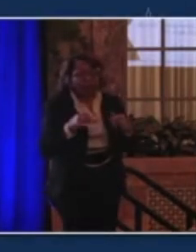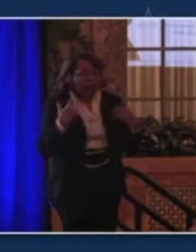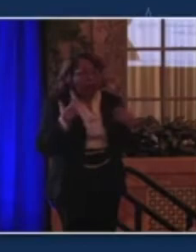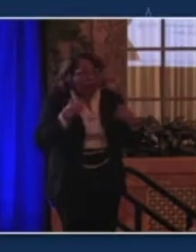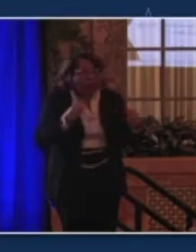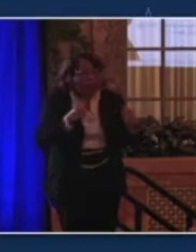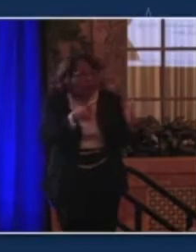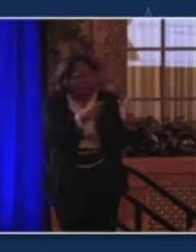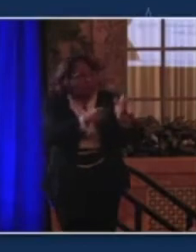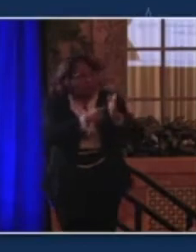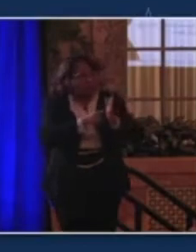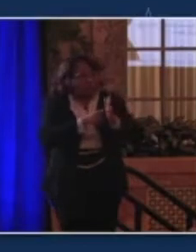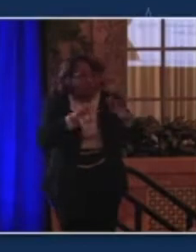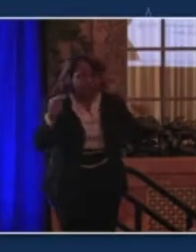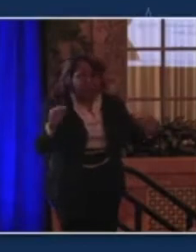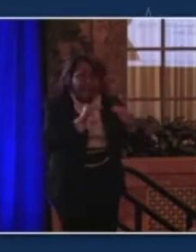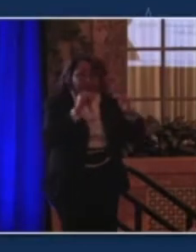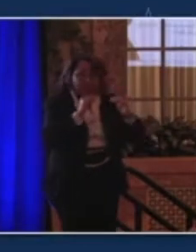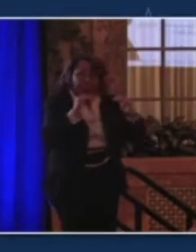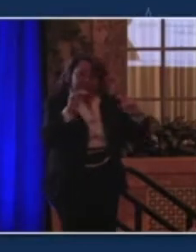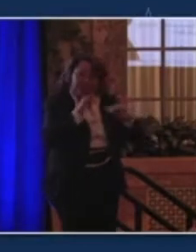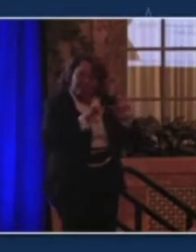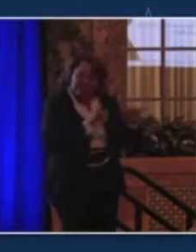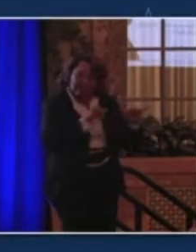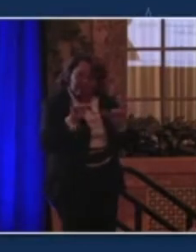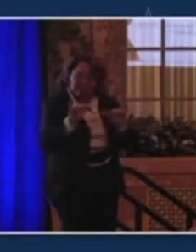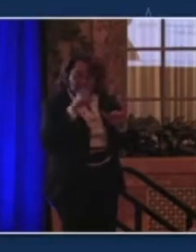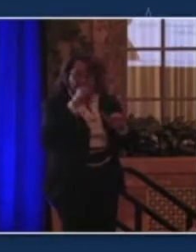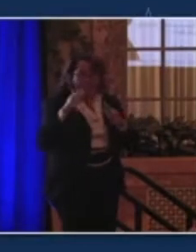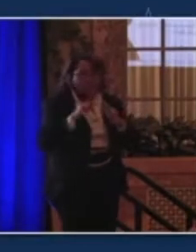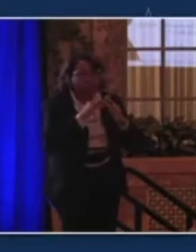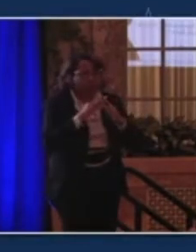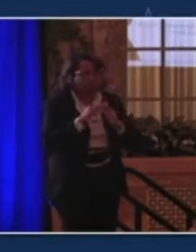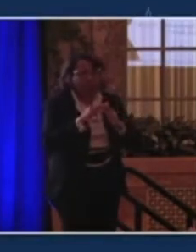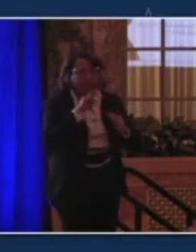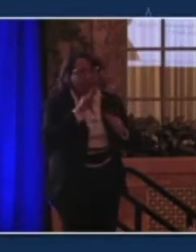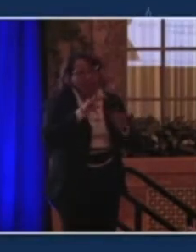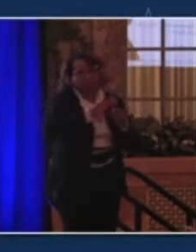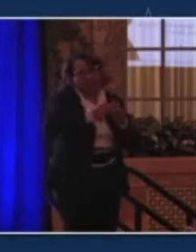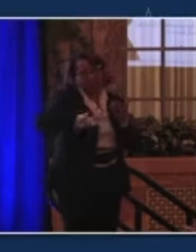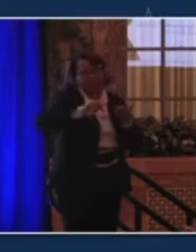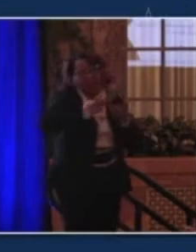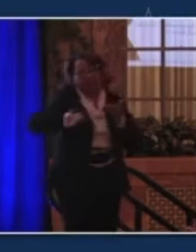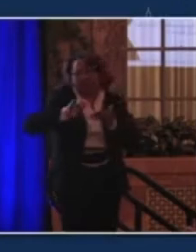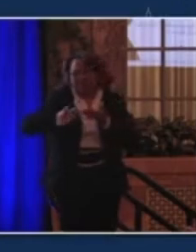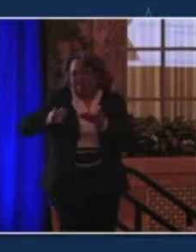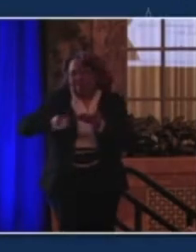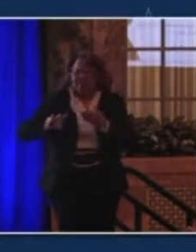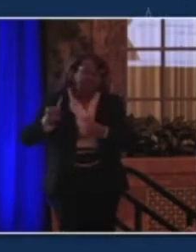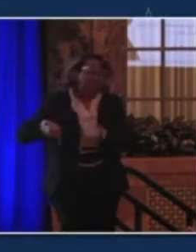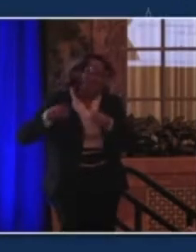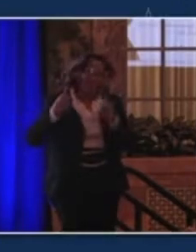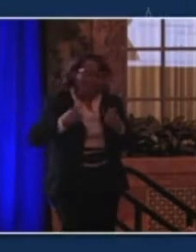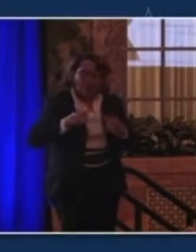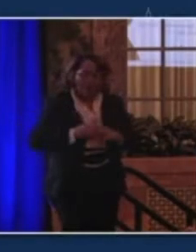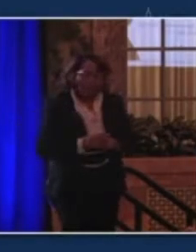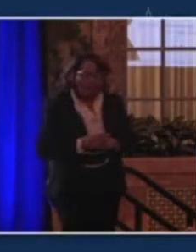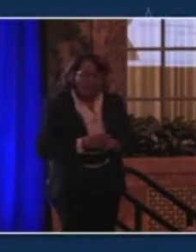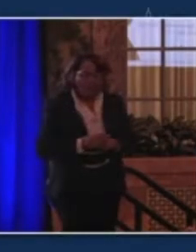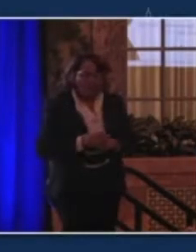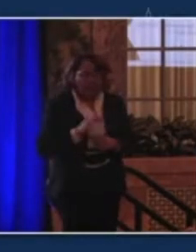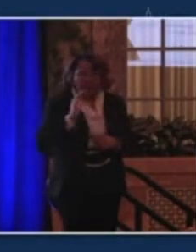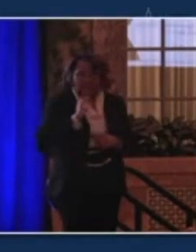courageously demanding equity and justice for communities that have been marginalized for so long, our great